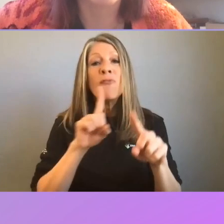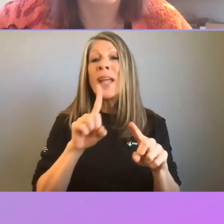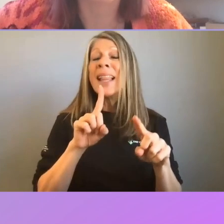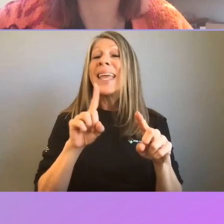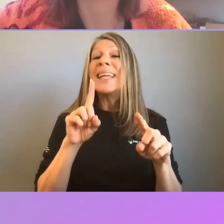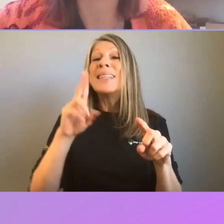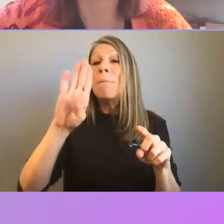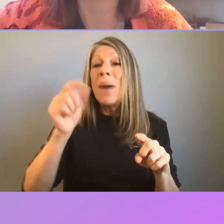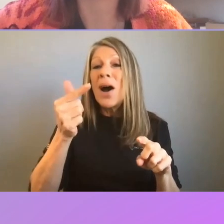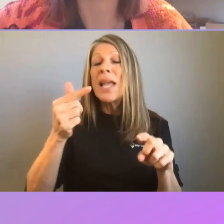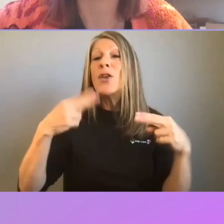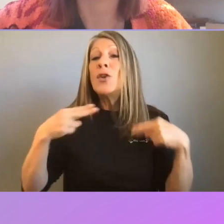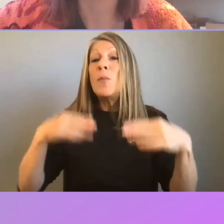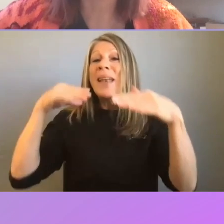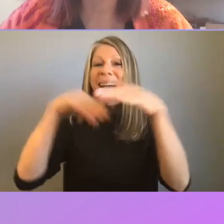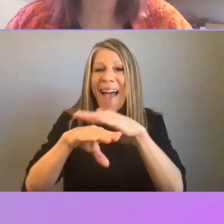access sense.